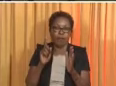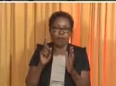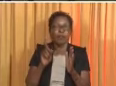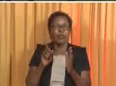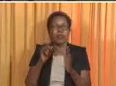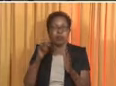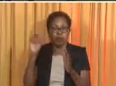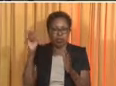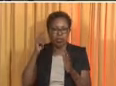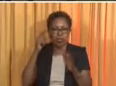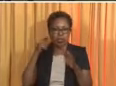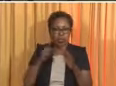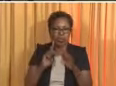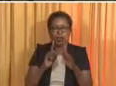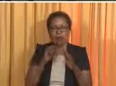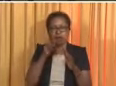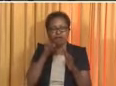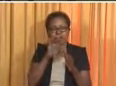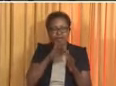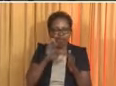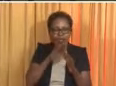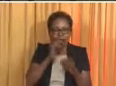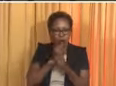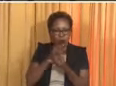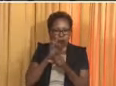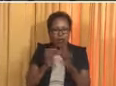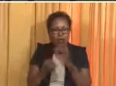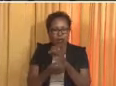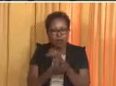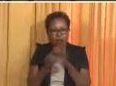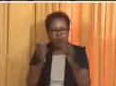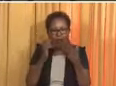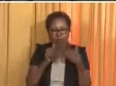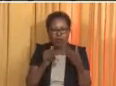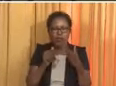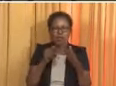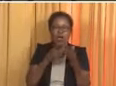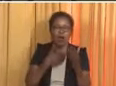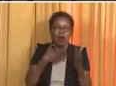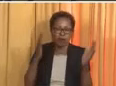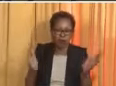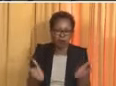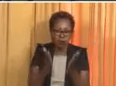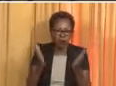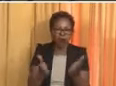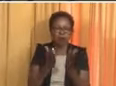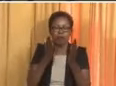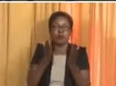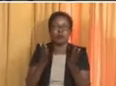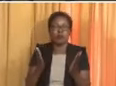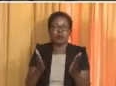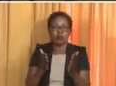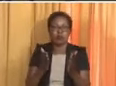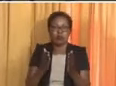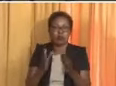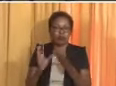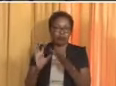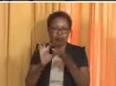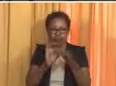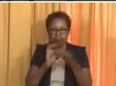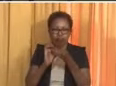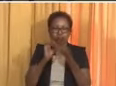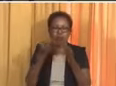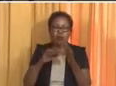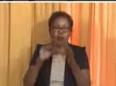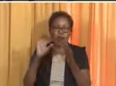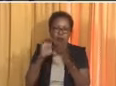discussed in issue number 2, he has a responsibility to promote and enhance the unity of the nation.